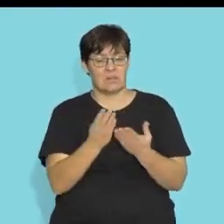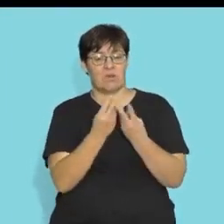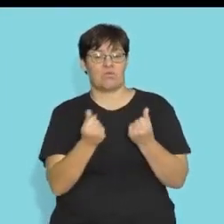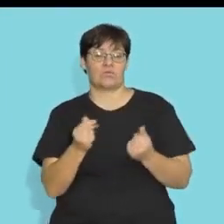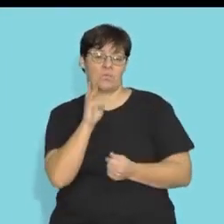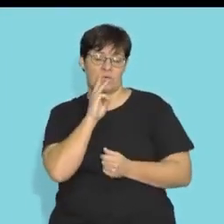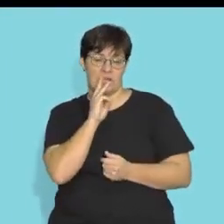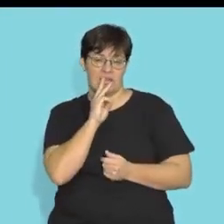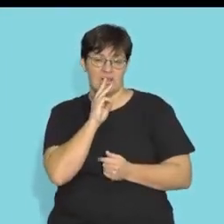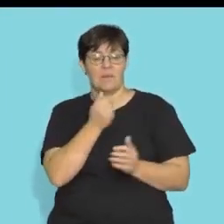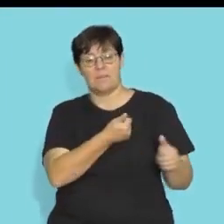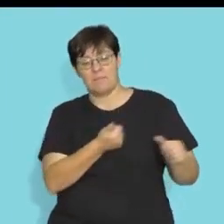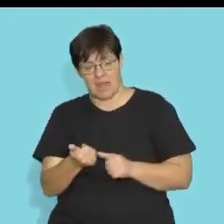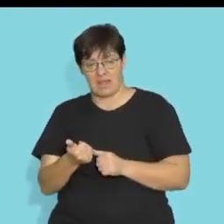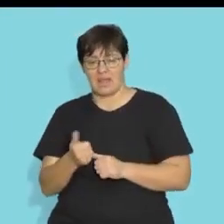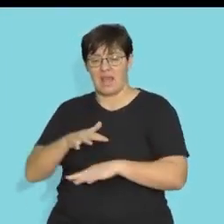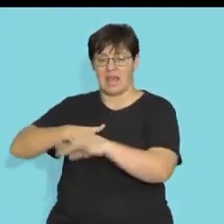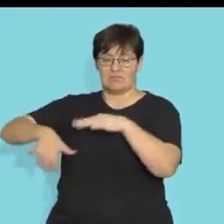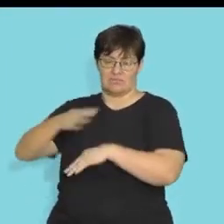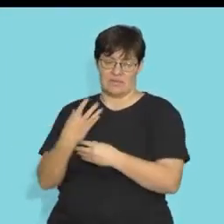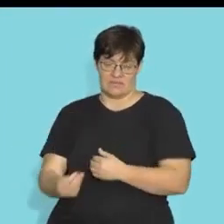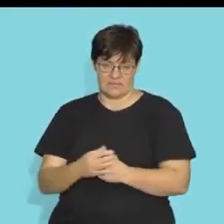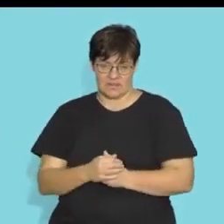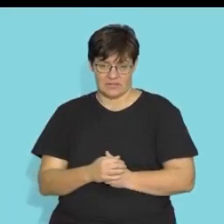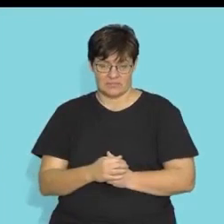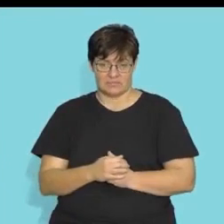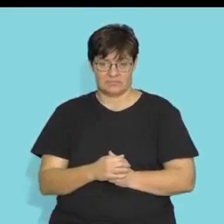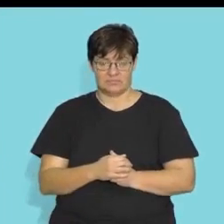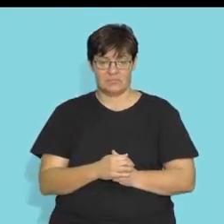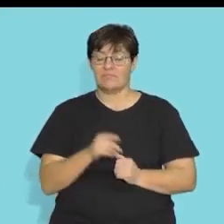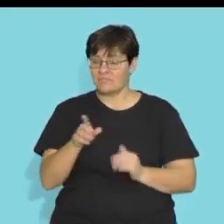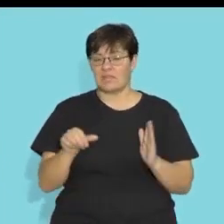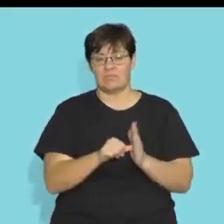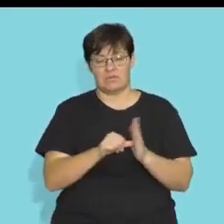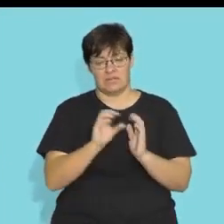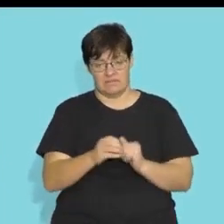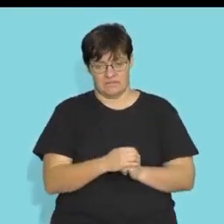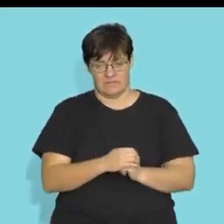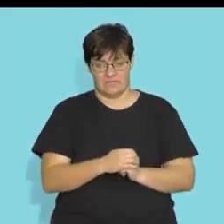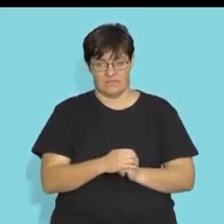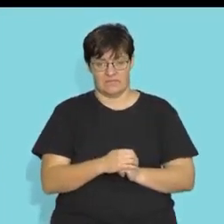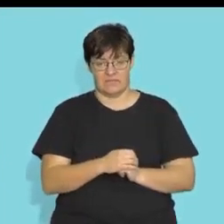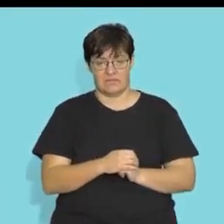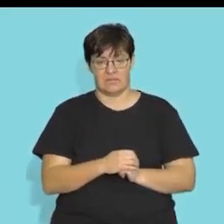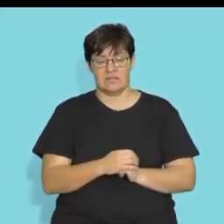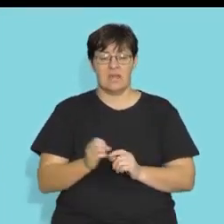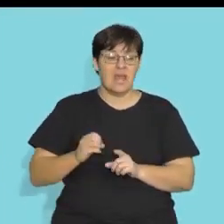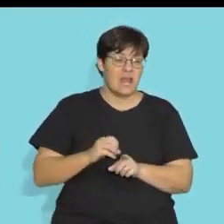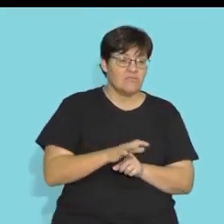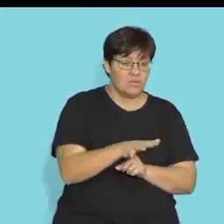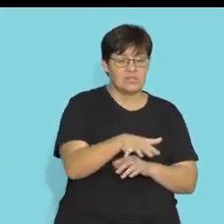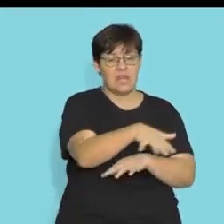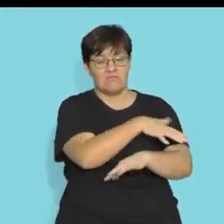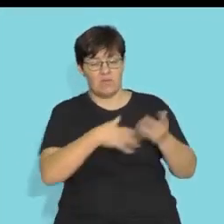converting some of the groundwater and releasing that back into the atmosphere. So transpiration is important. Again, this